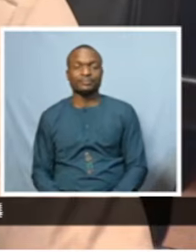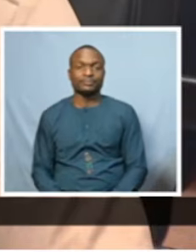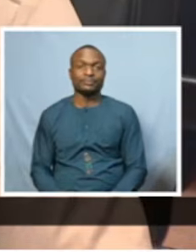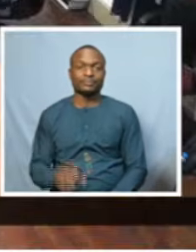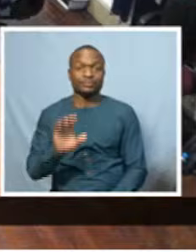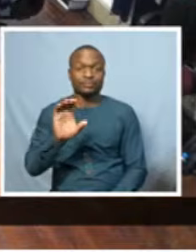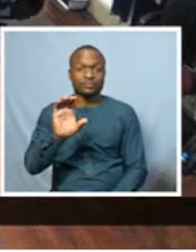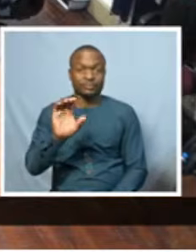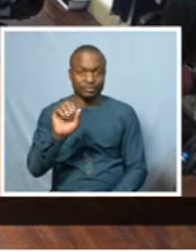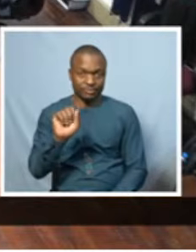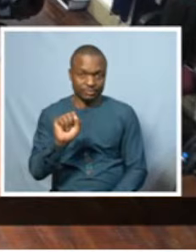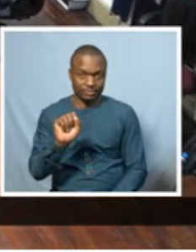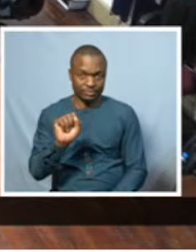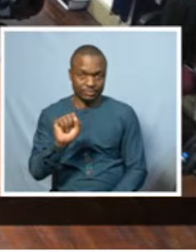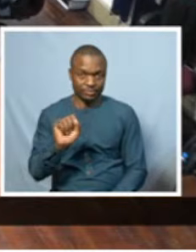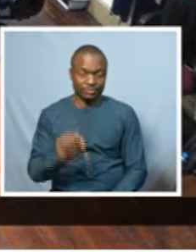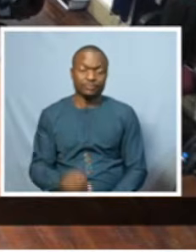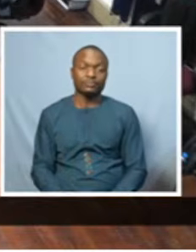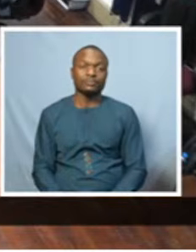CS?